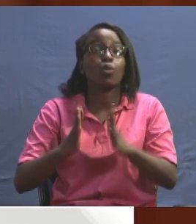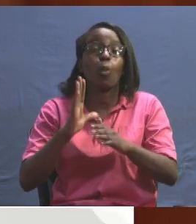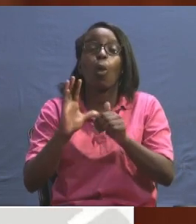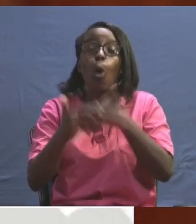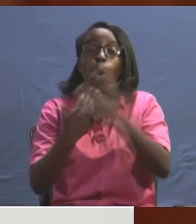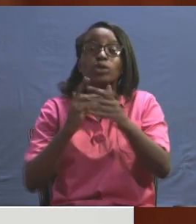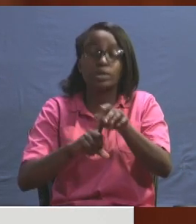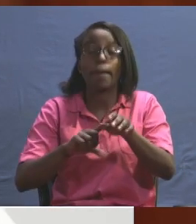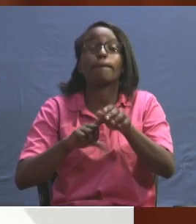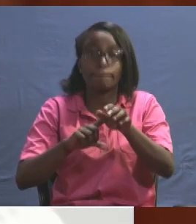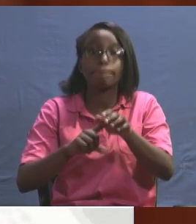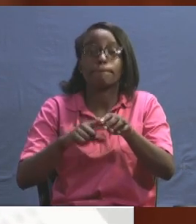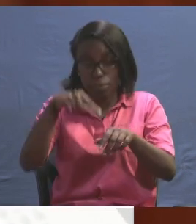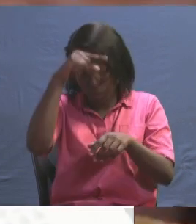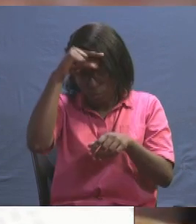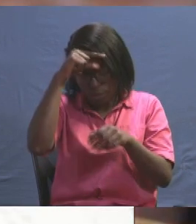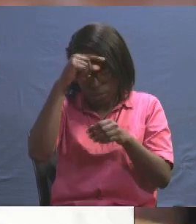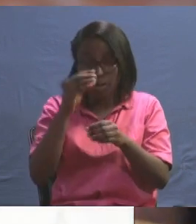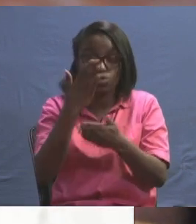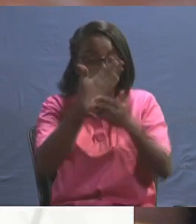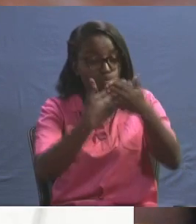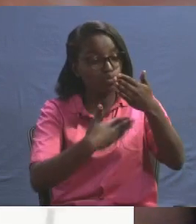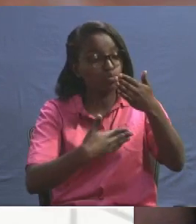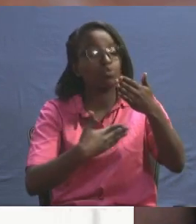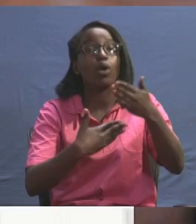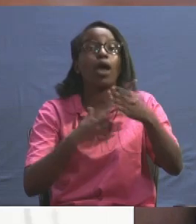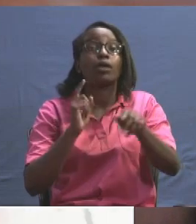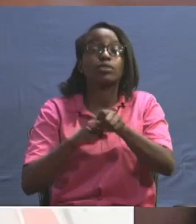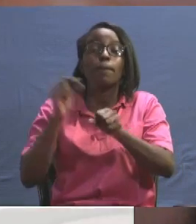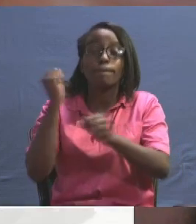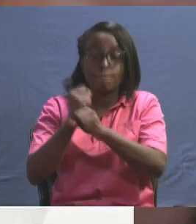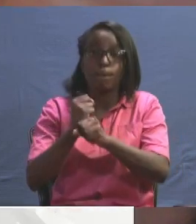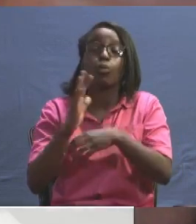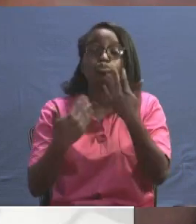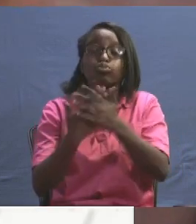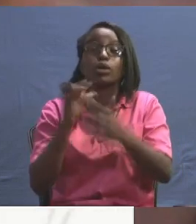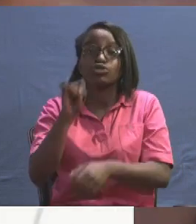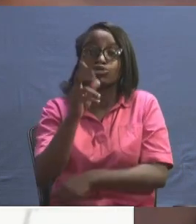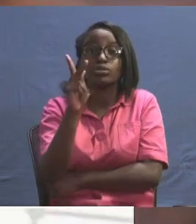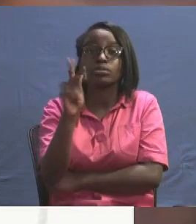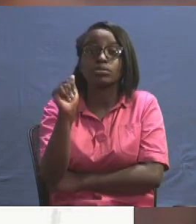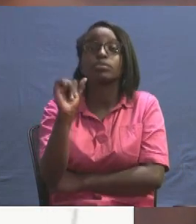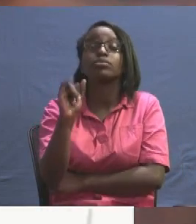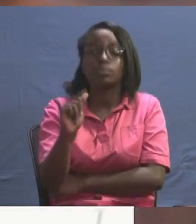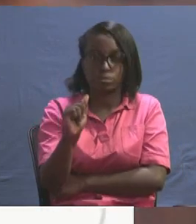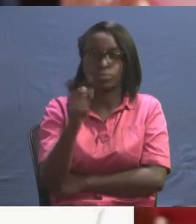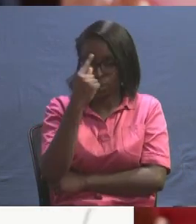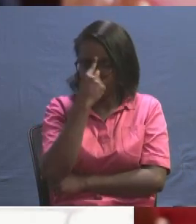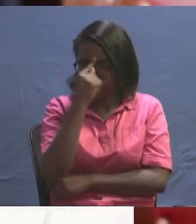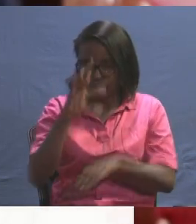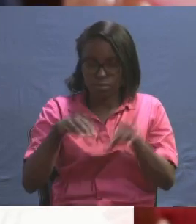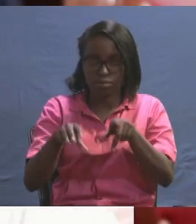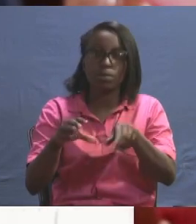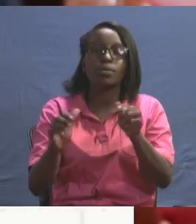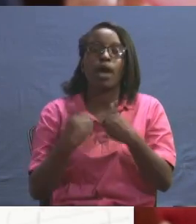for scrutiny of documents detailing the proposed 30-year JKIA lease with the Indian firm Adani. The strike comes